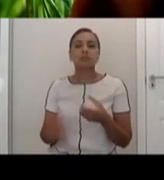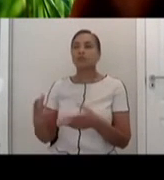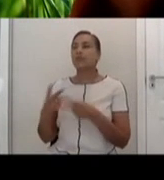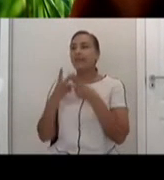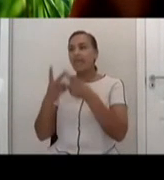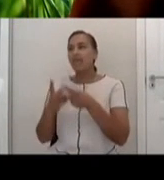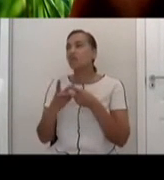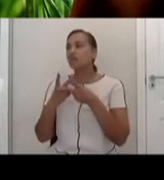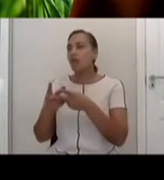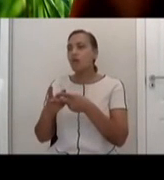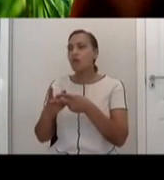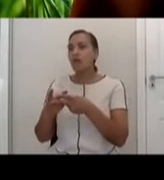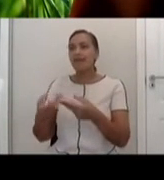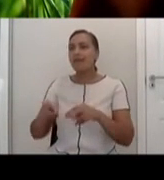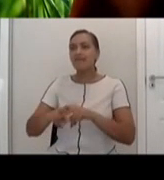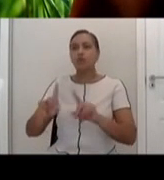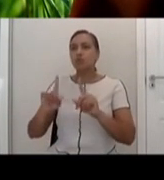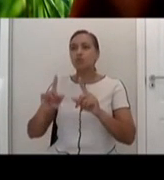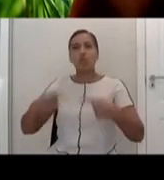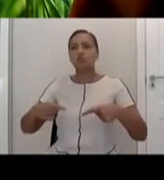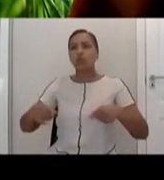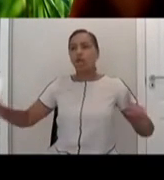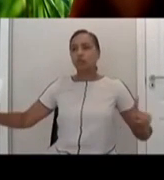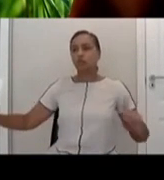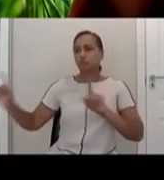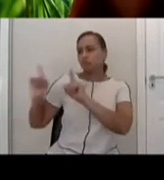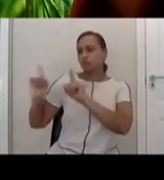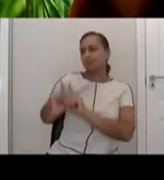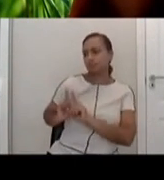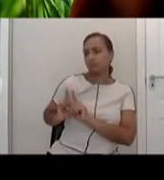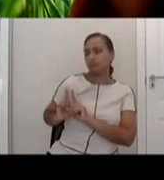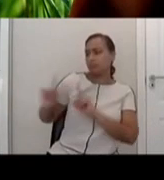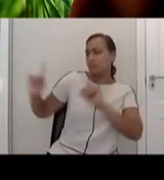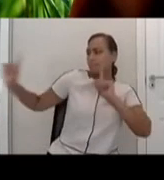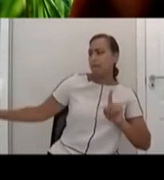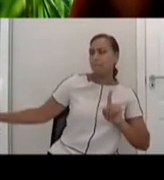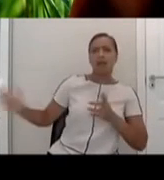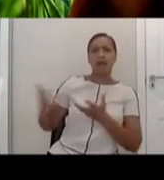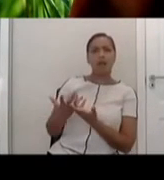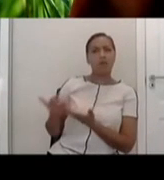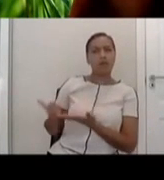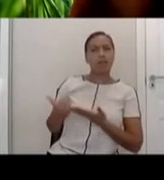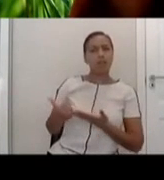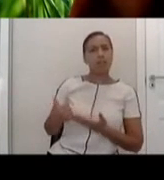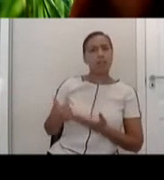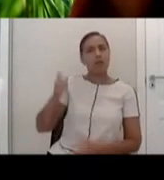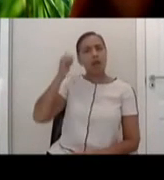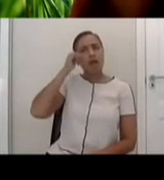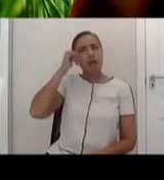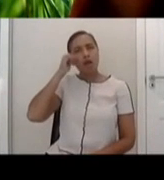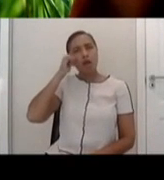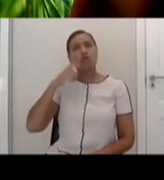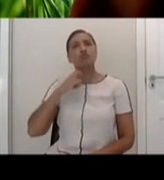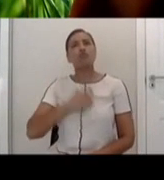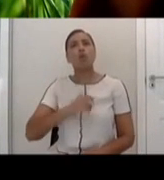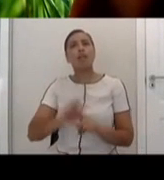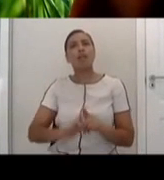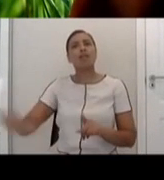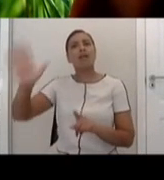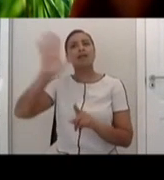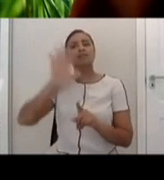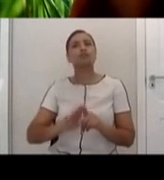ongoing support offer around this. I know that there's the Royal National Institute of Blind